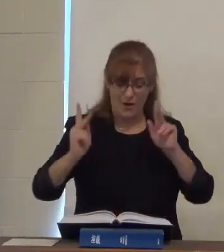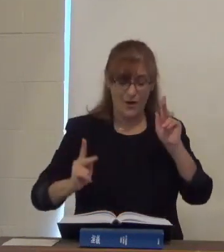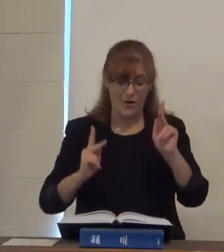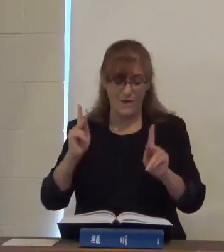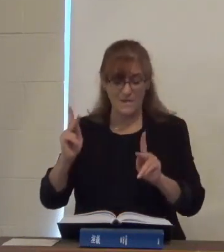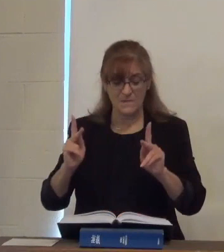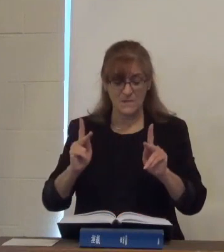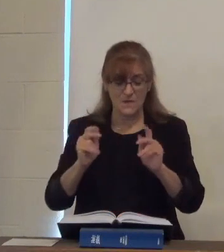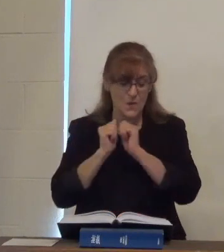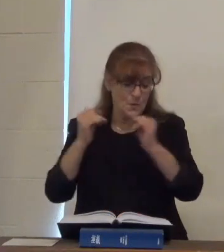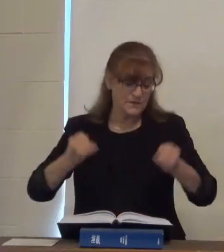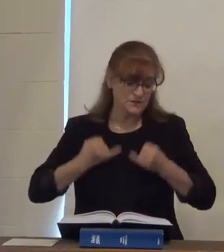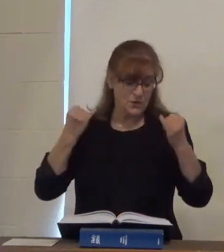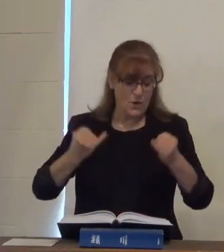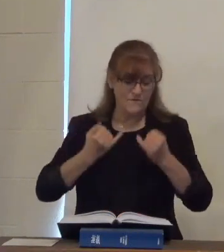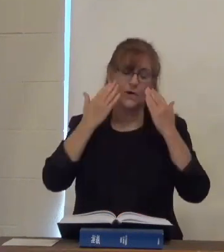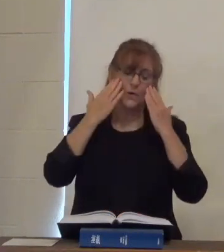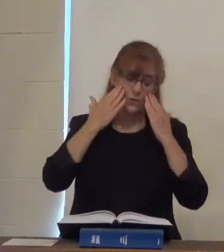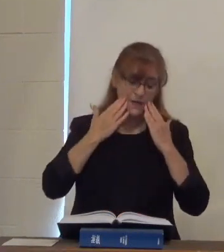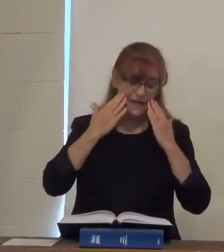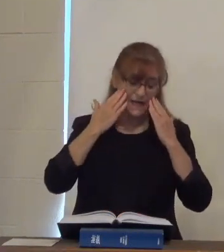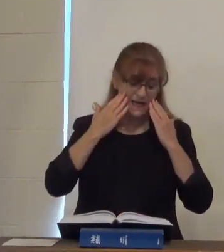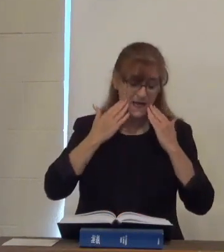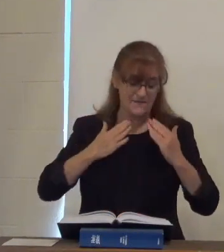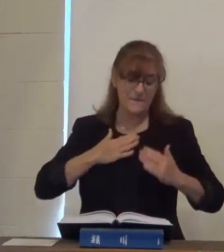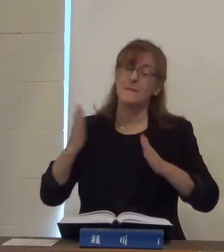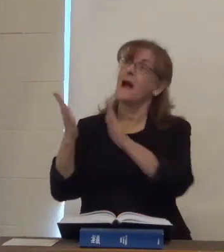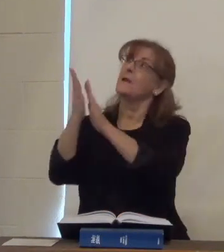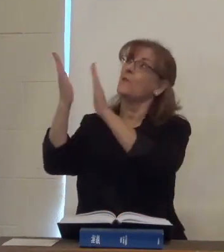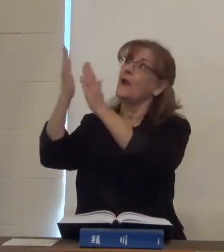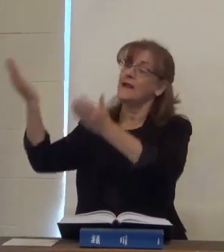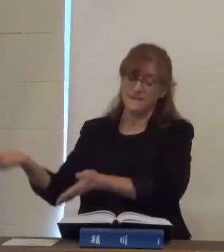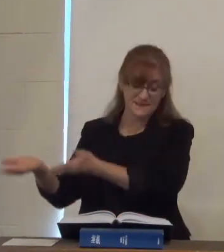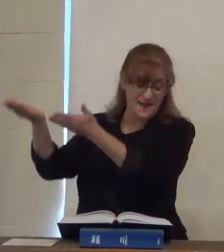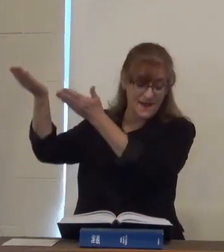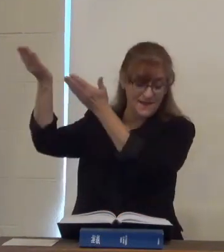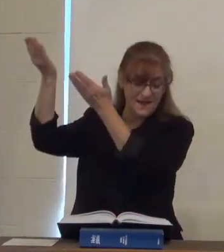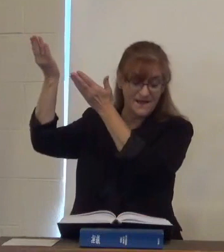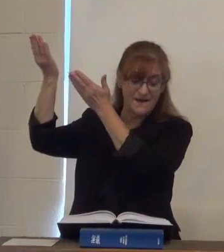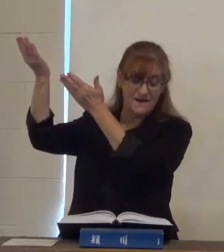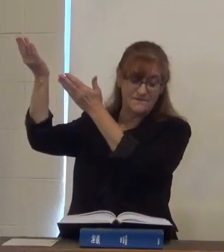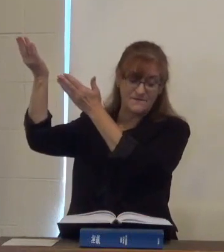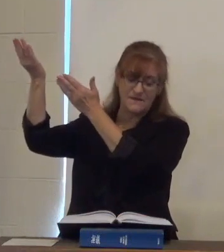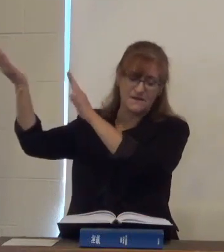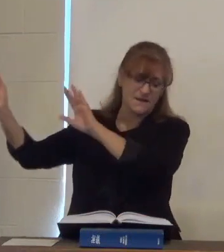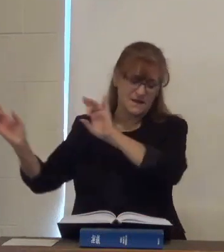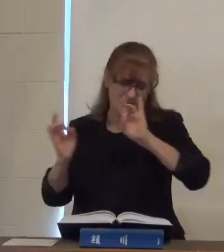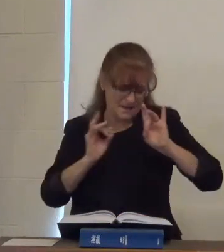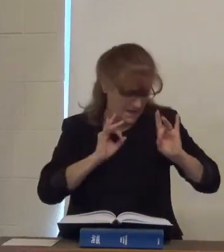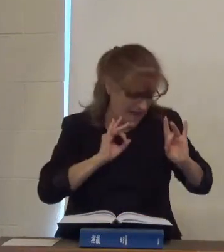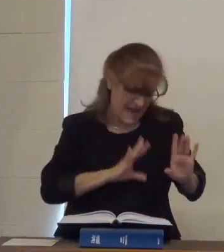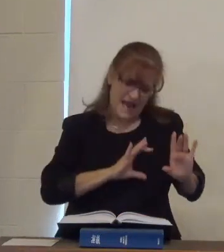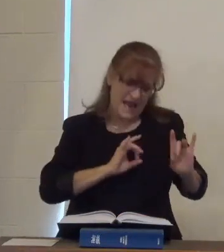for men. With joyful grief I lift my praise,